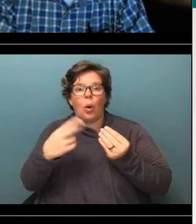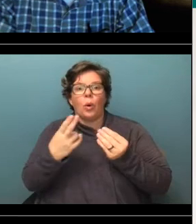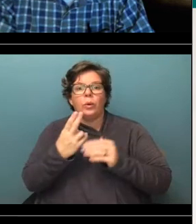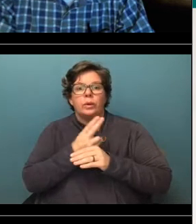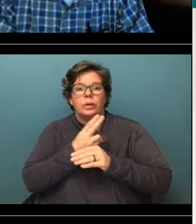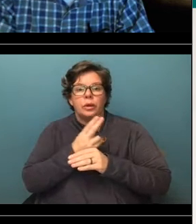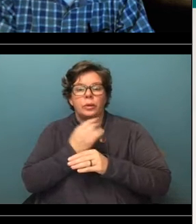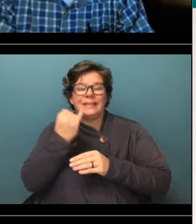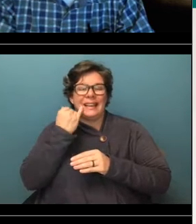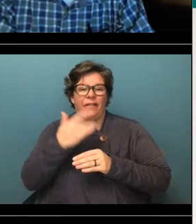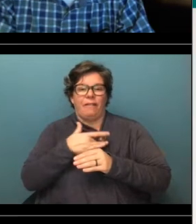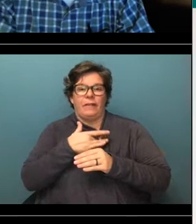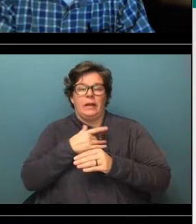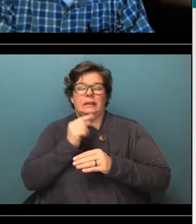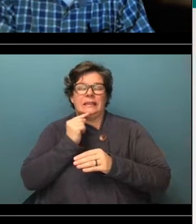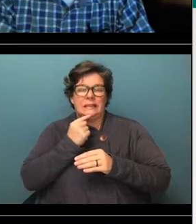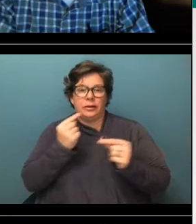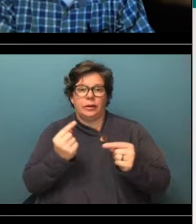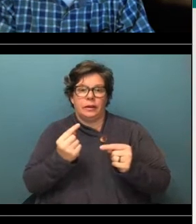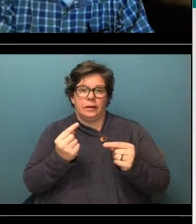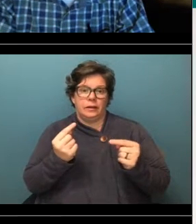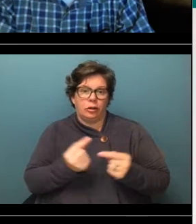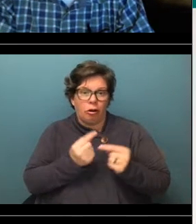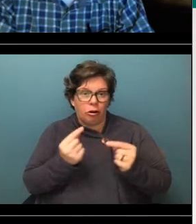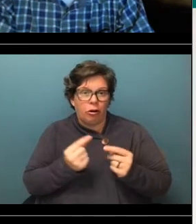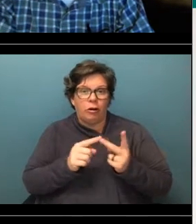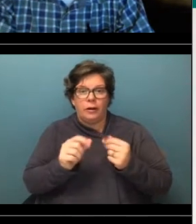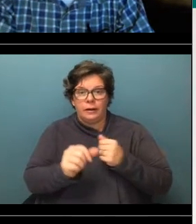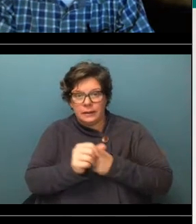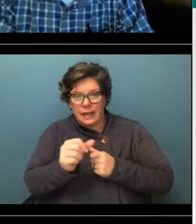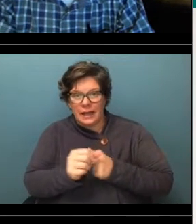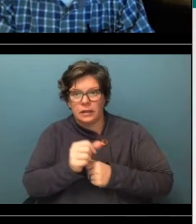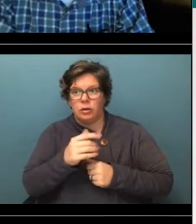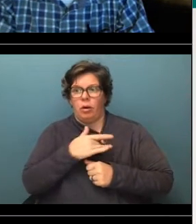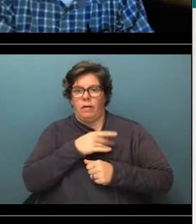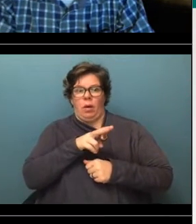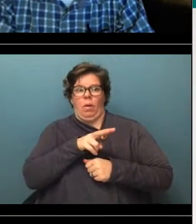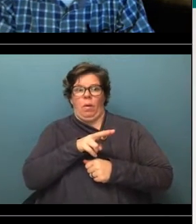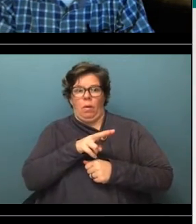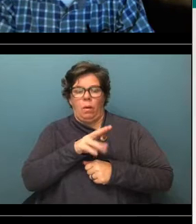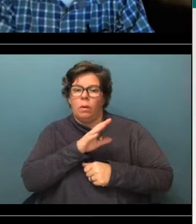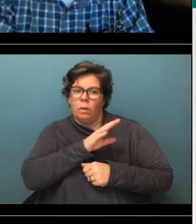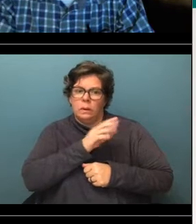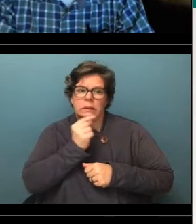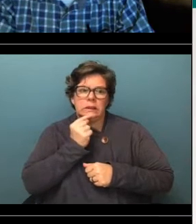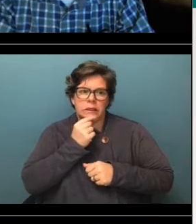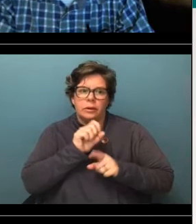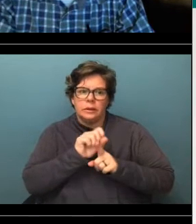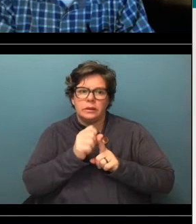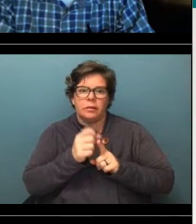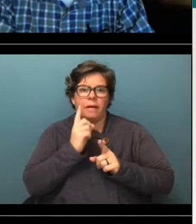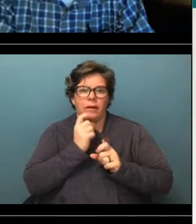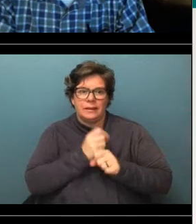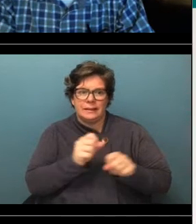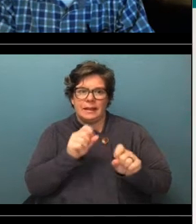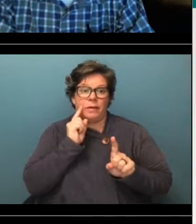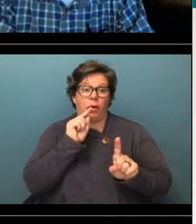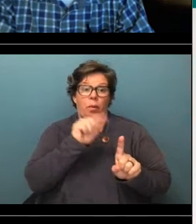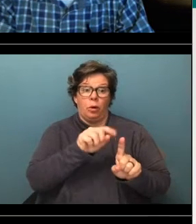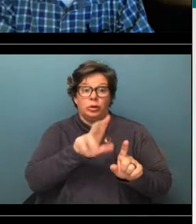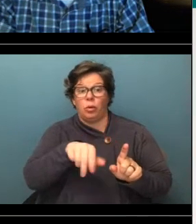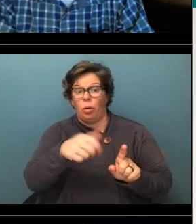of harm, or if the mobile response team deems that there is a clinical justification for safety concerns, and